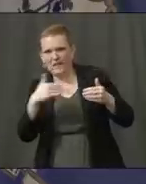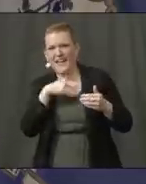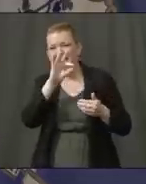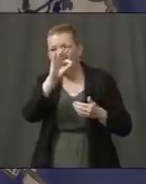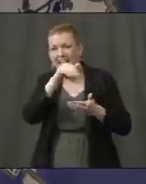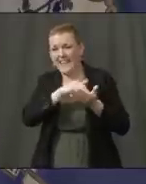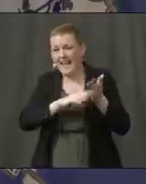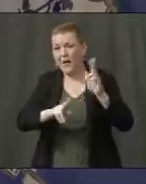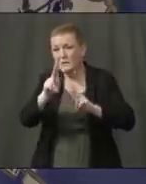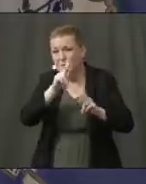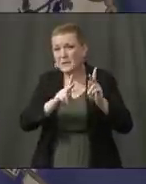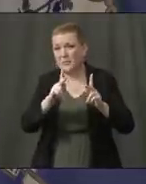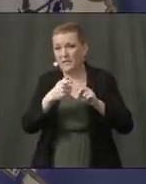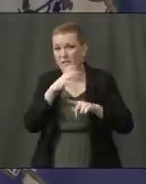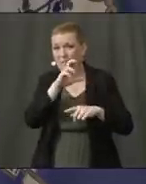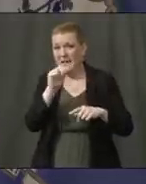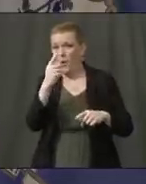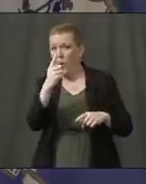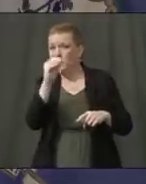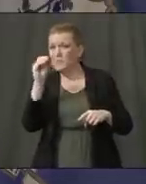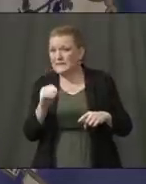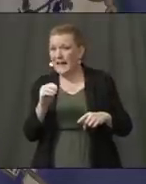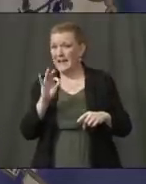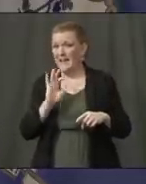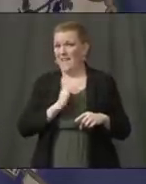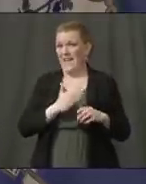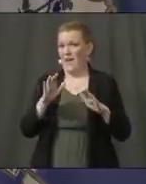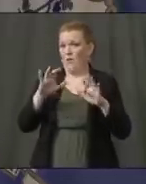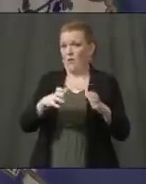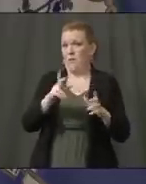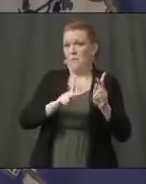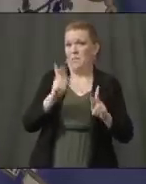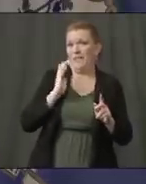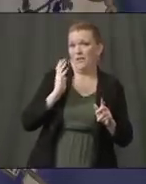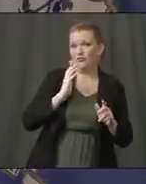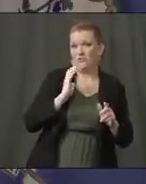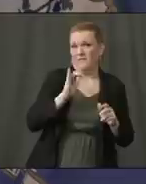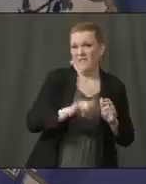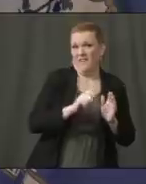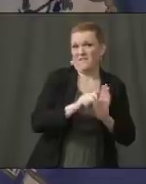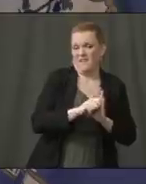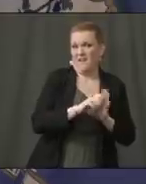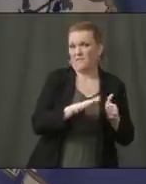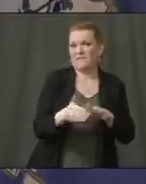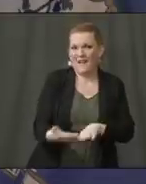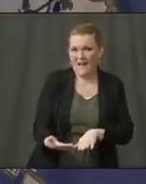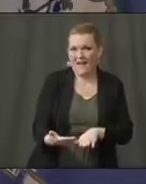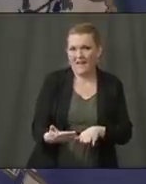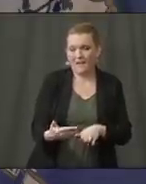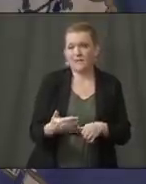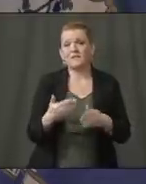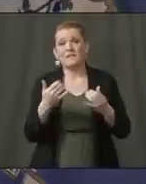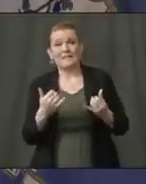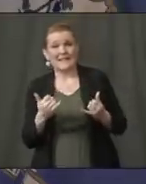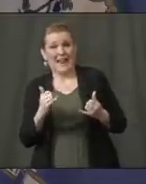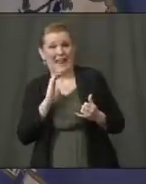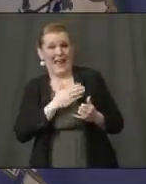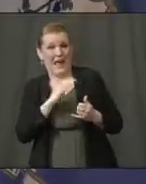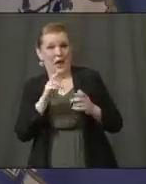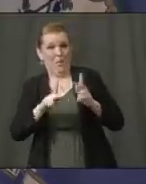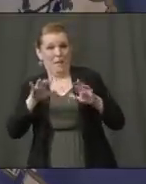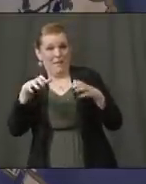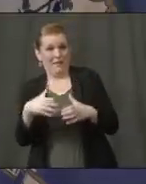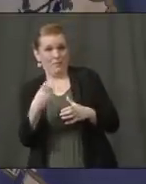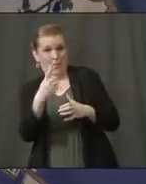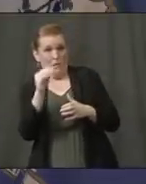population. 1% of the Connecticut population today is 30,000. 30,000. That's not going to happen. We're